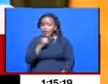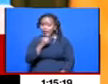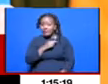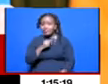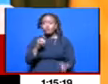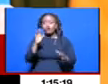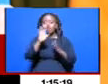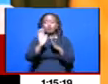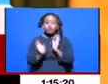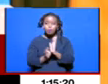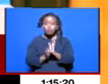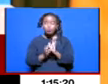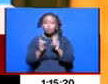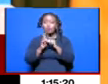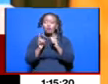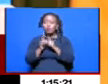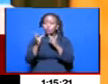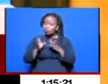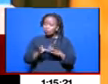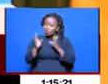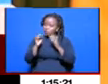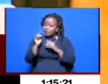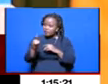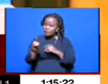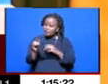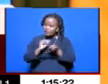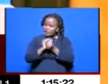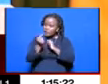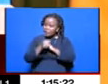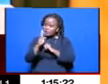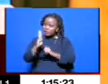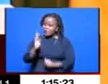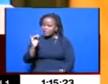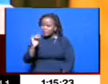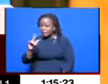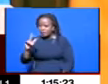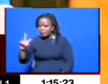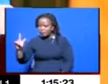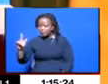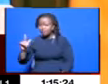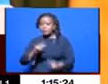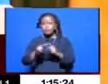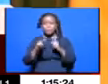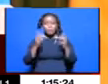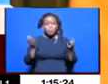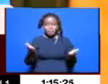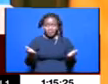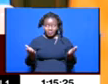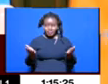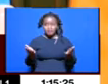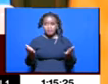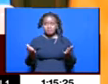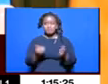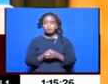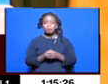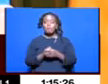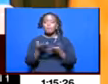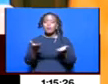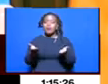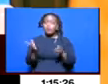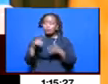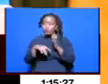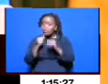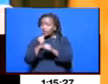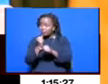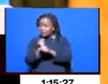by this amendment bill. But instead, what they should have done, in my